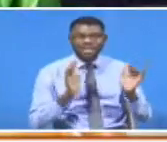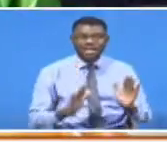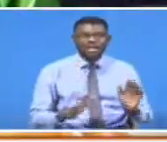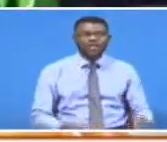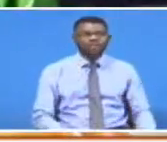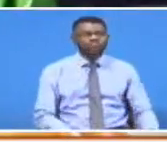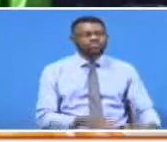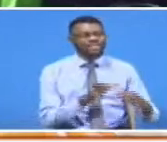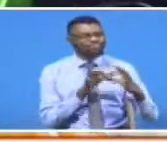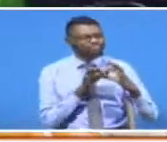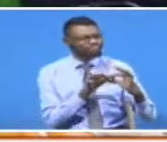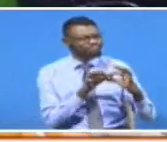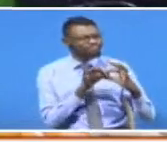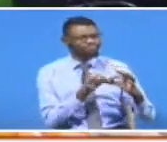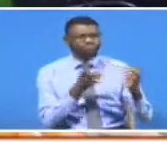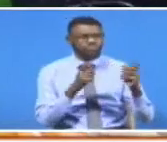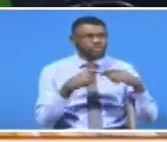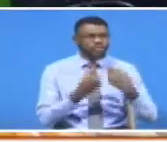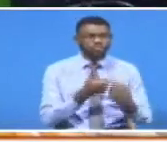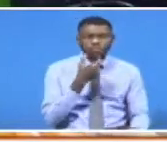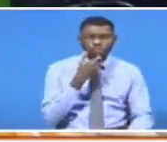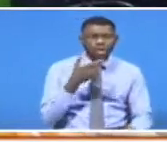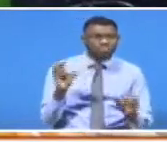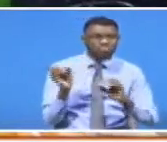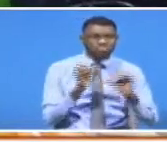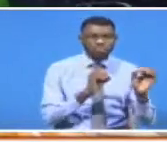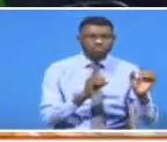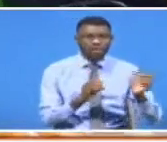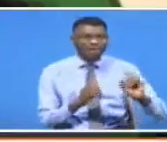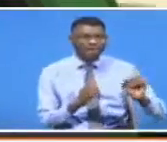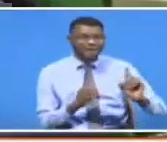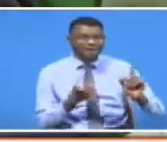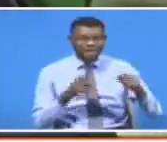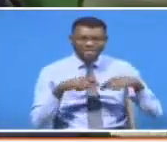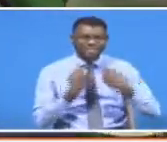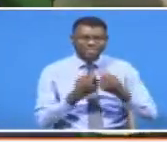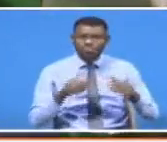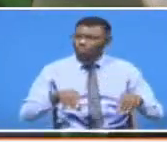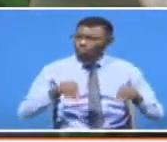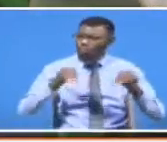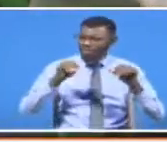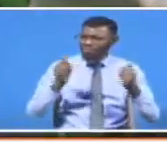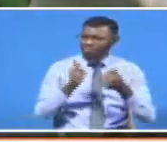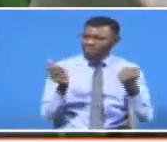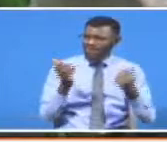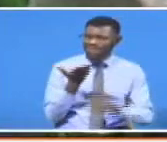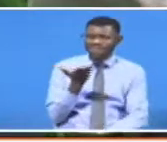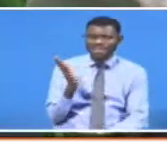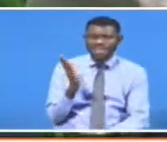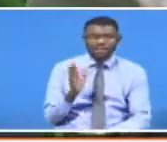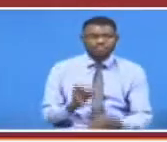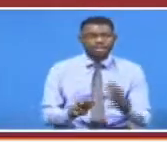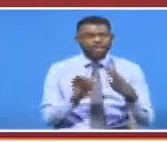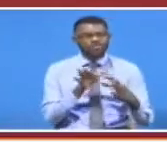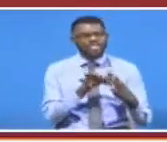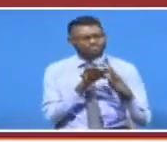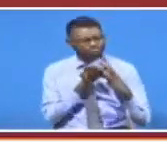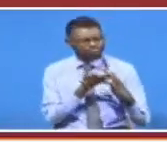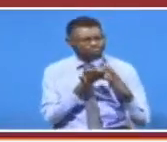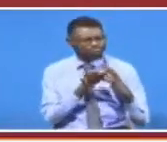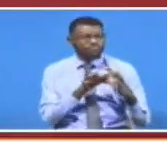to stay with Gor Mahia as we move to the new season. Because you are a good team. If you stick together